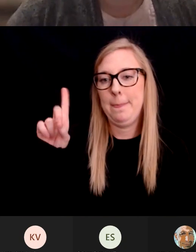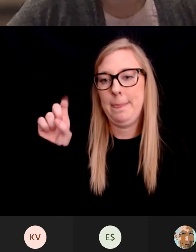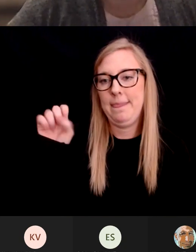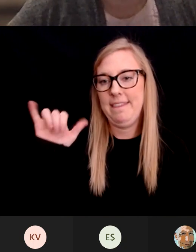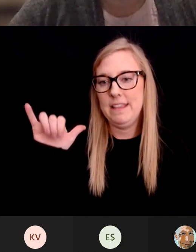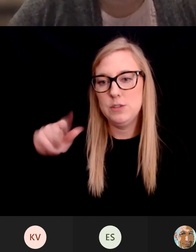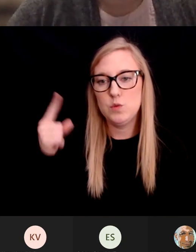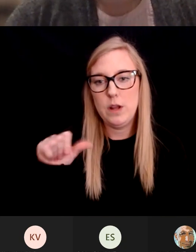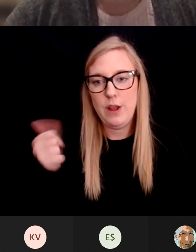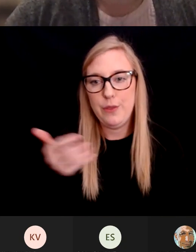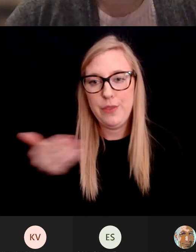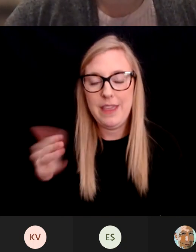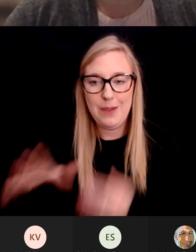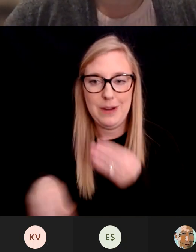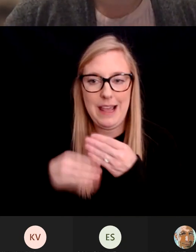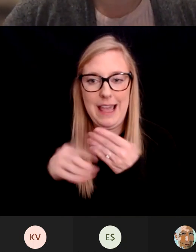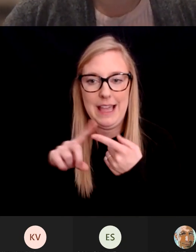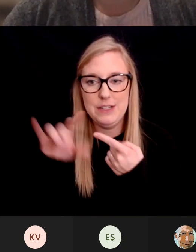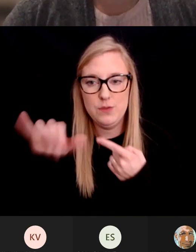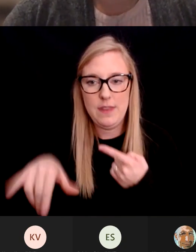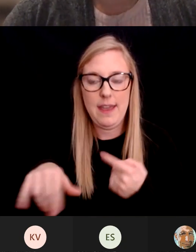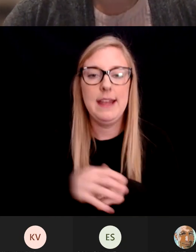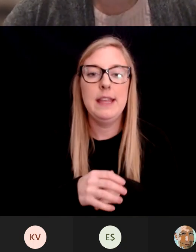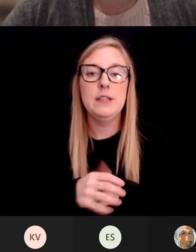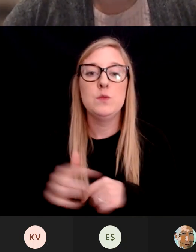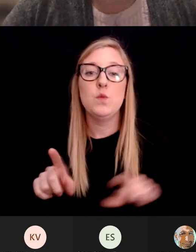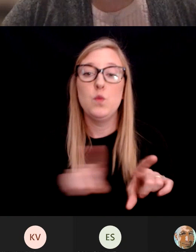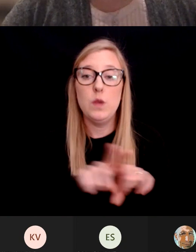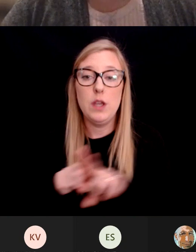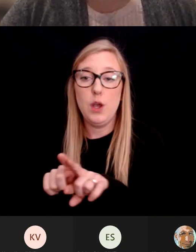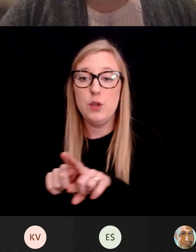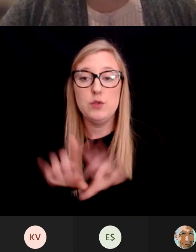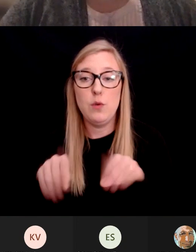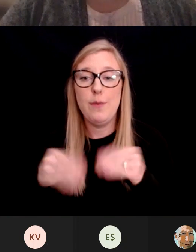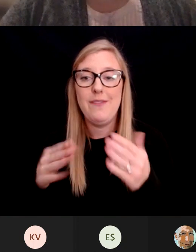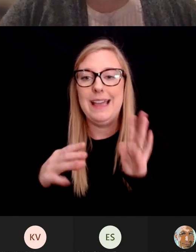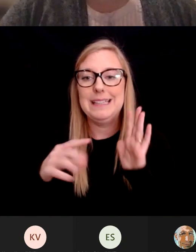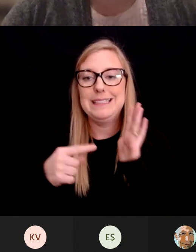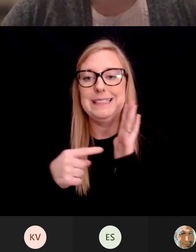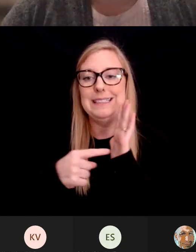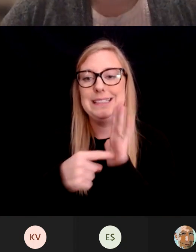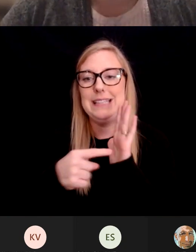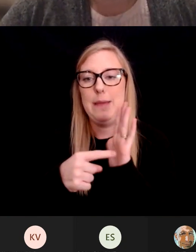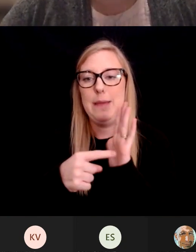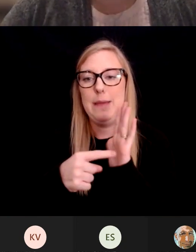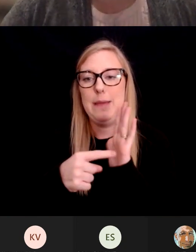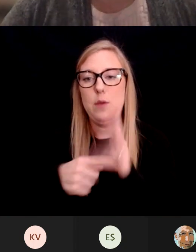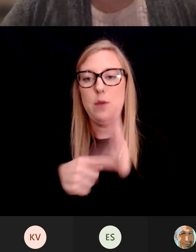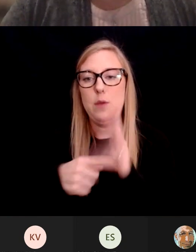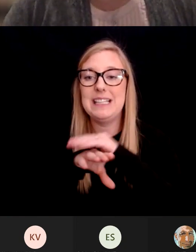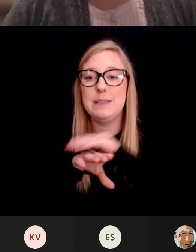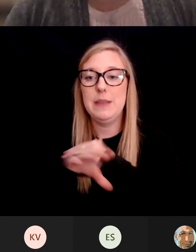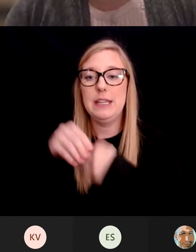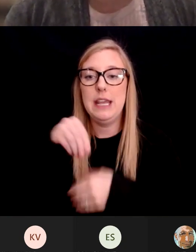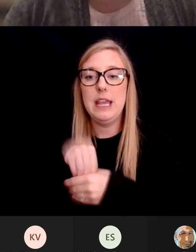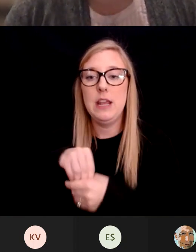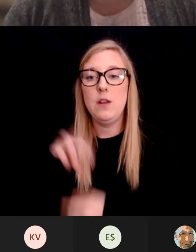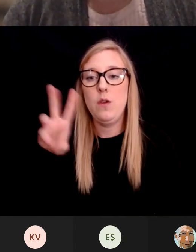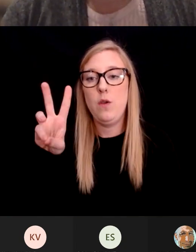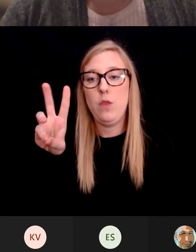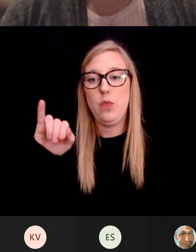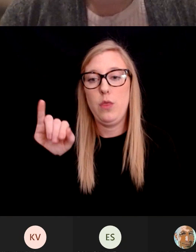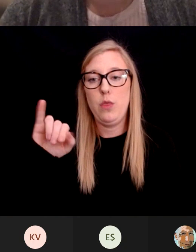thing that I would add to that Matt did not mention, is that we also do demos called Accessibility in the Wild, where we'll invite anyone